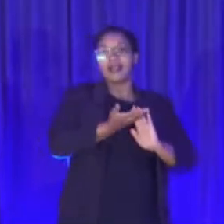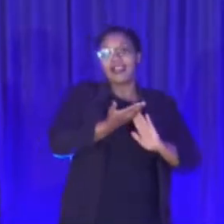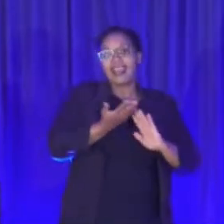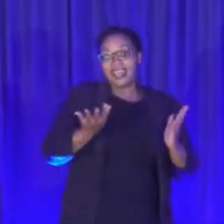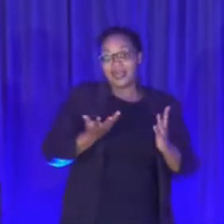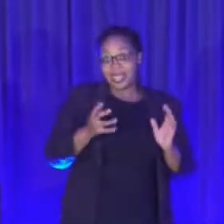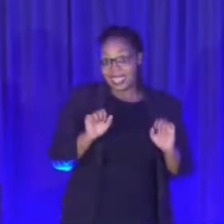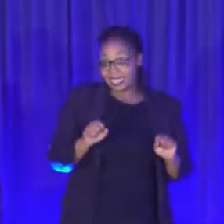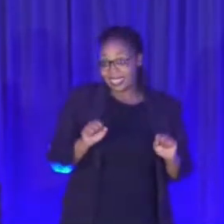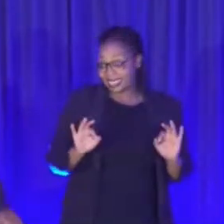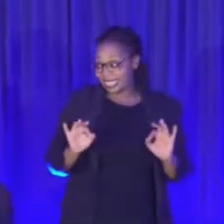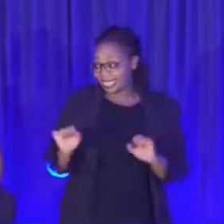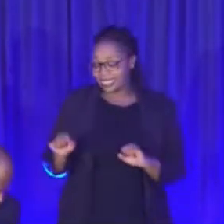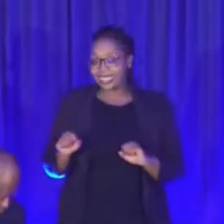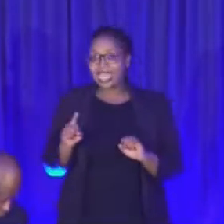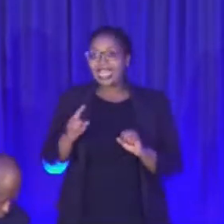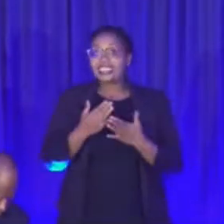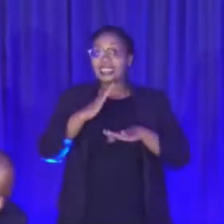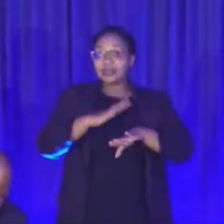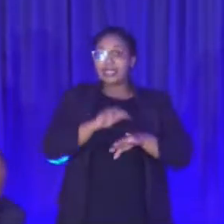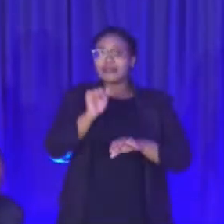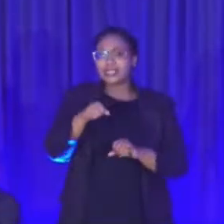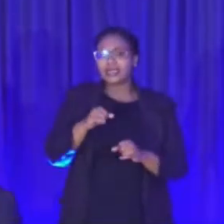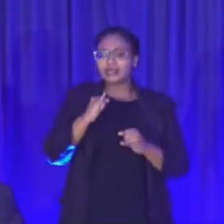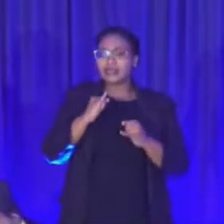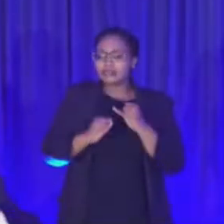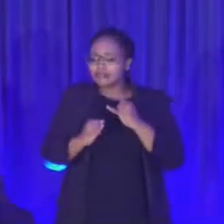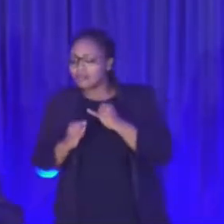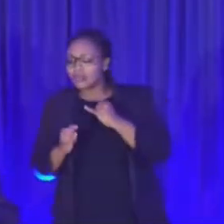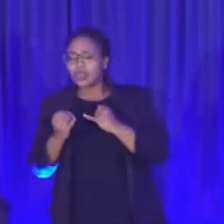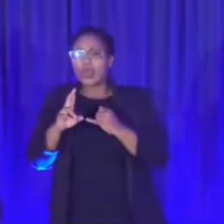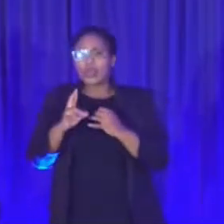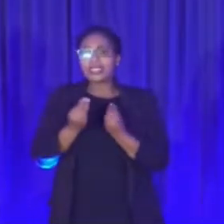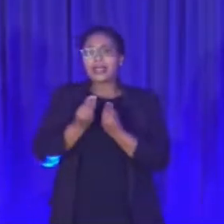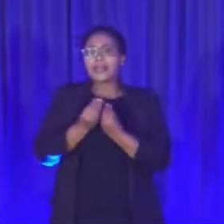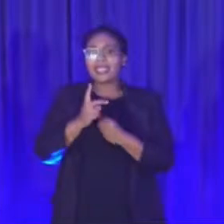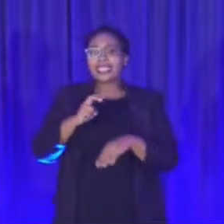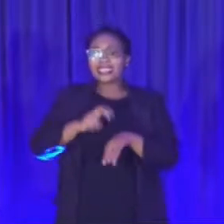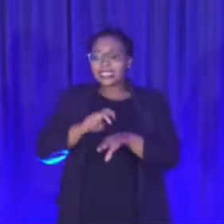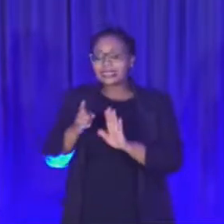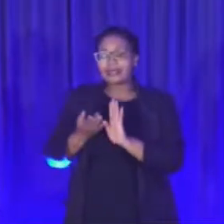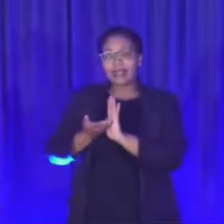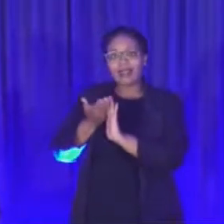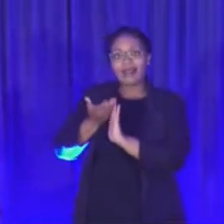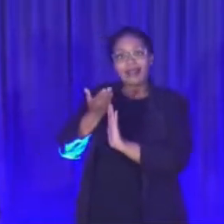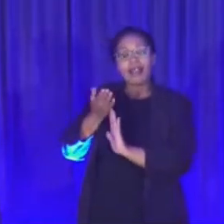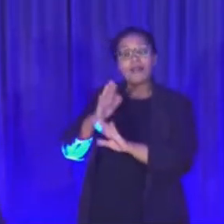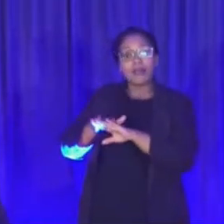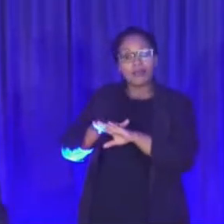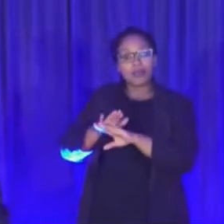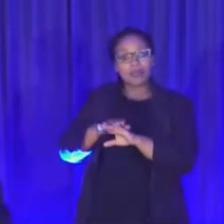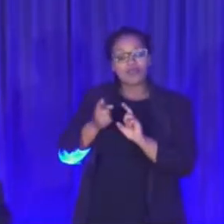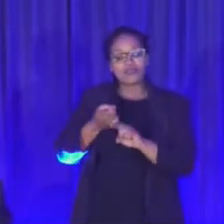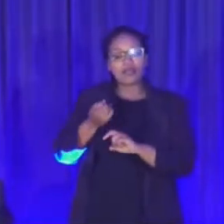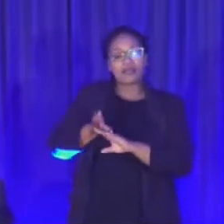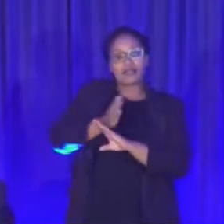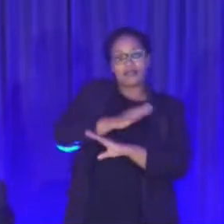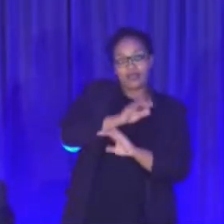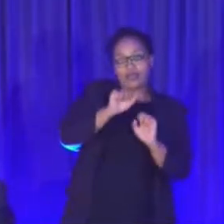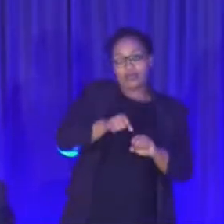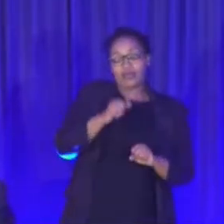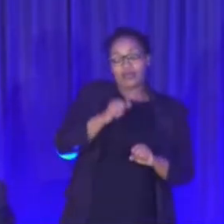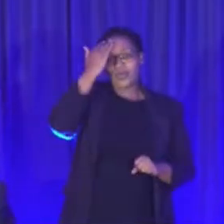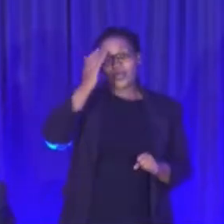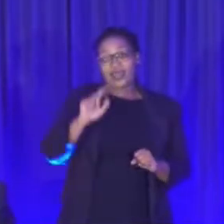you're successful, but there's sometimes loopholes or there are things that you can do better from what you've seen previously. And to help